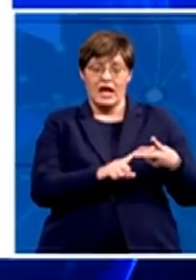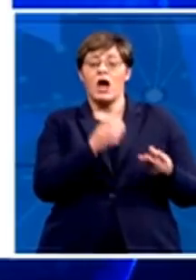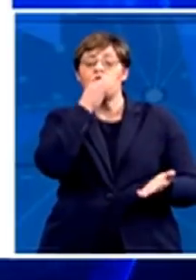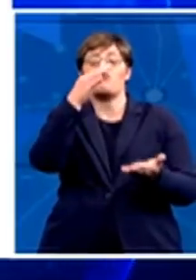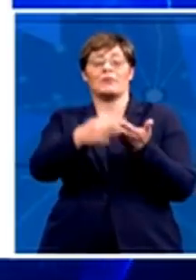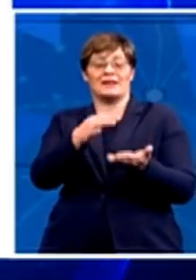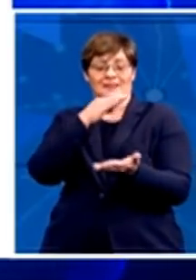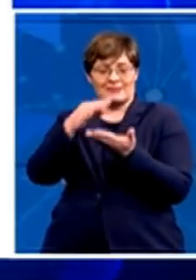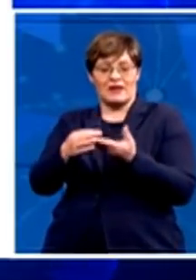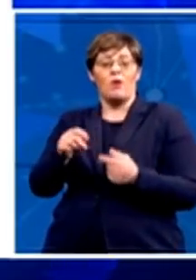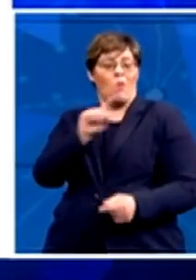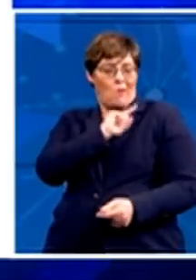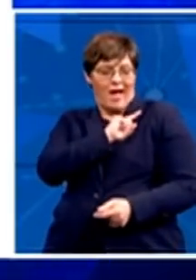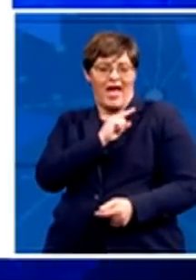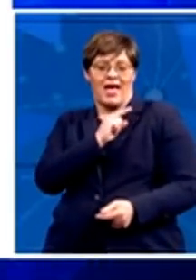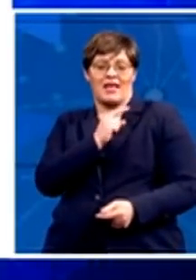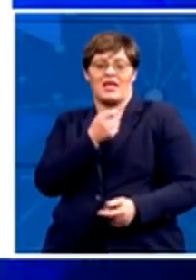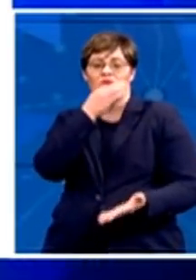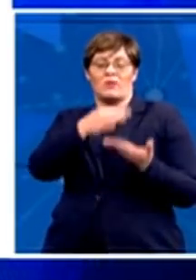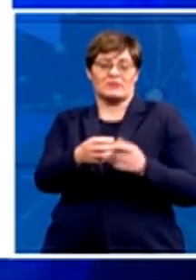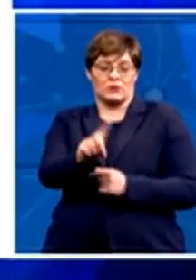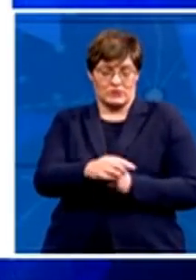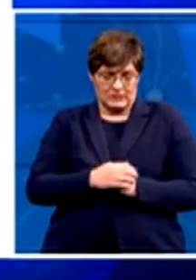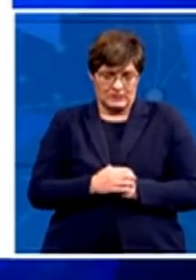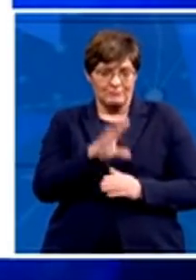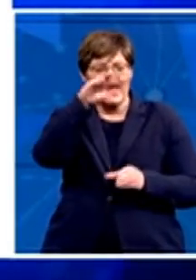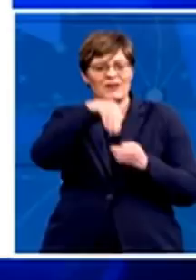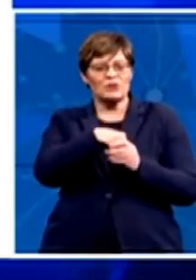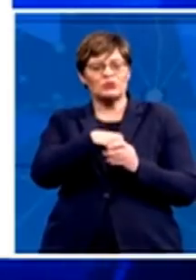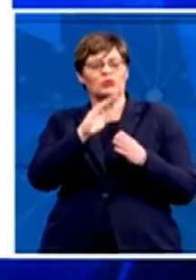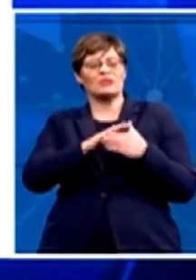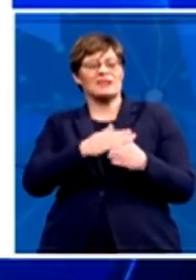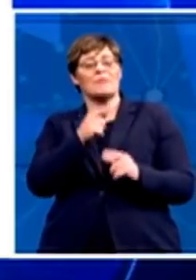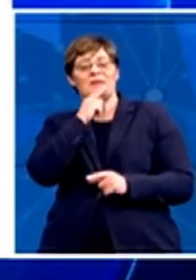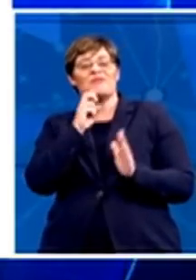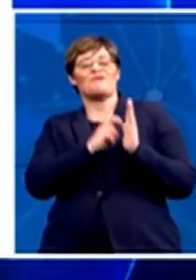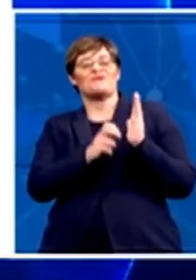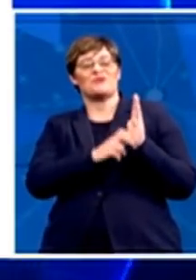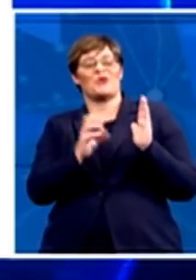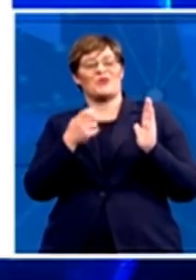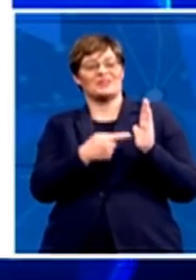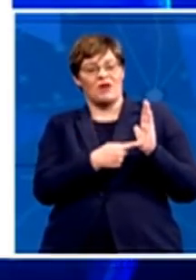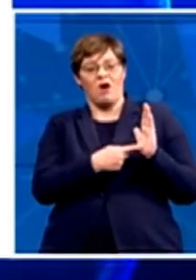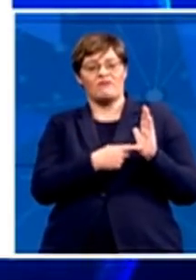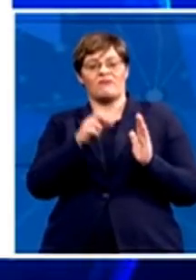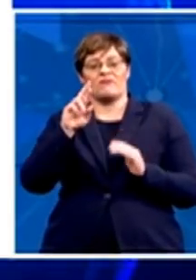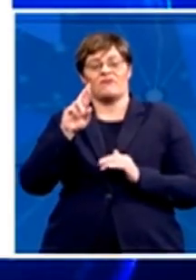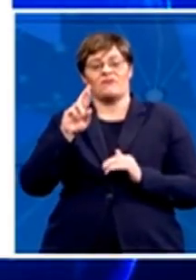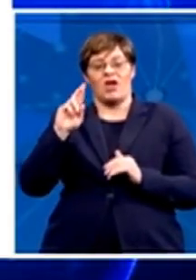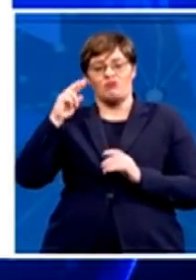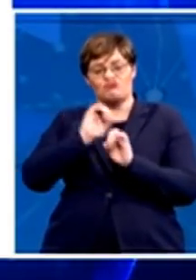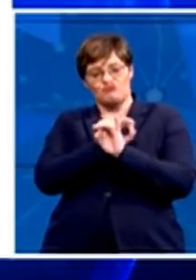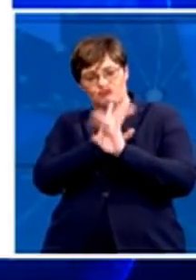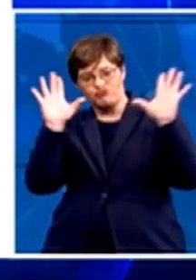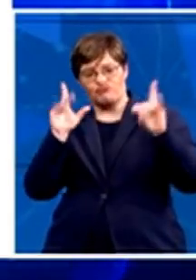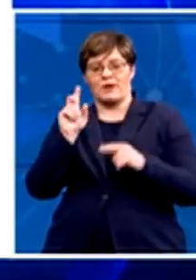inclusion of reasons speaks to that golden rule of rationality. And the committee will achieve this by assessing the charges in the